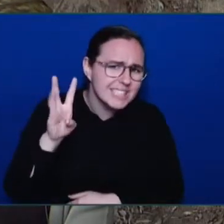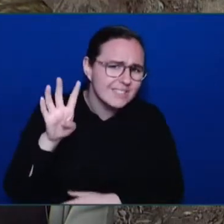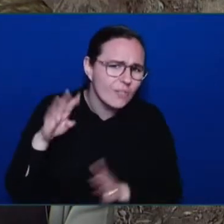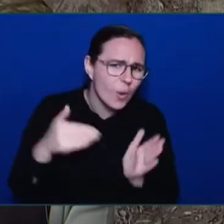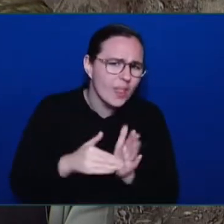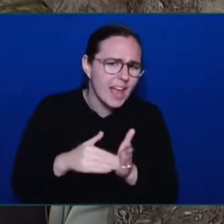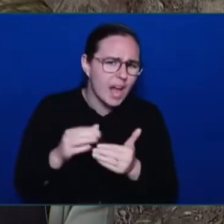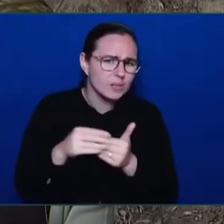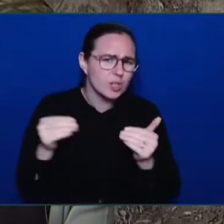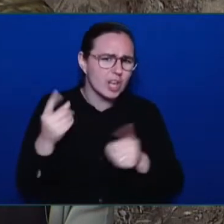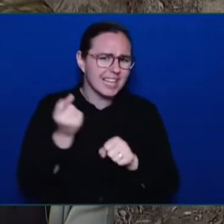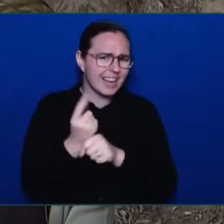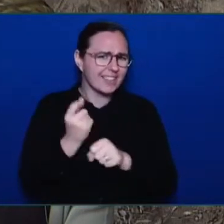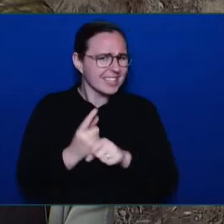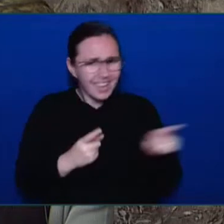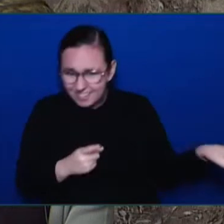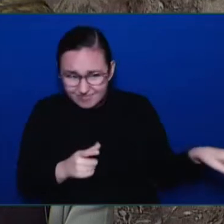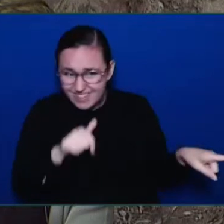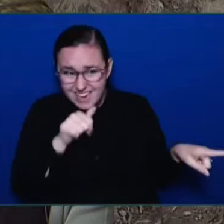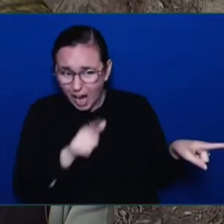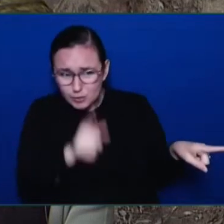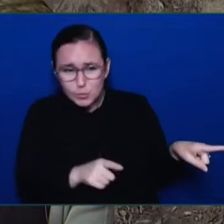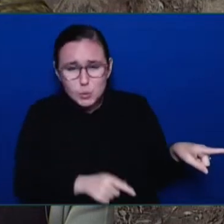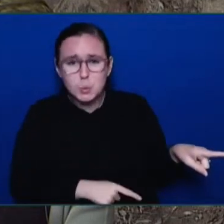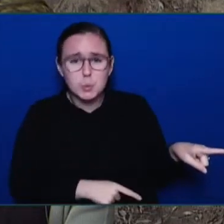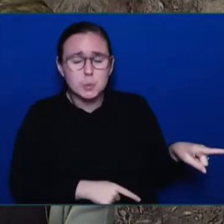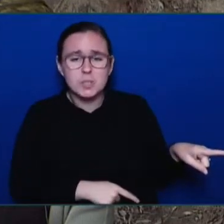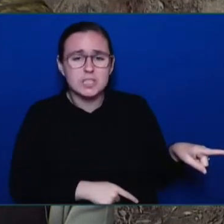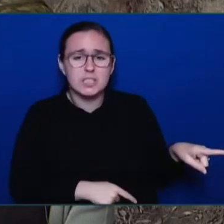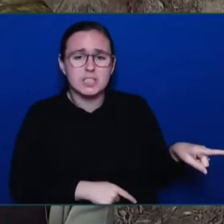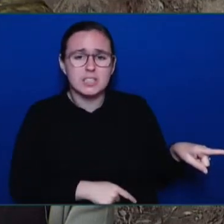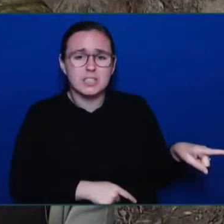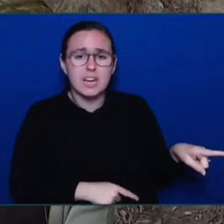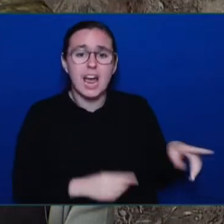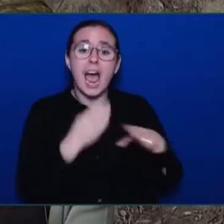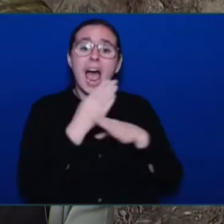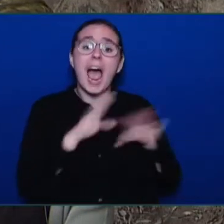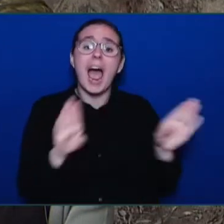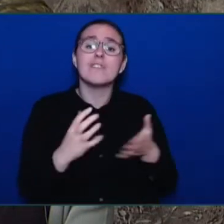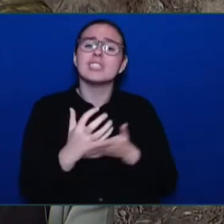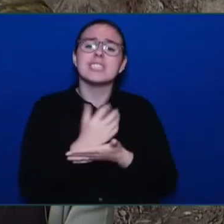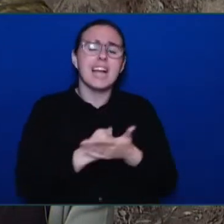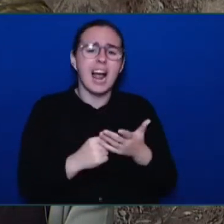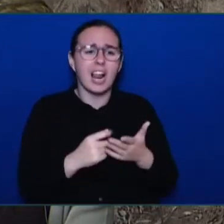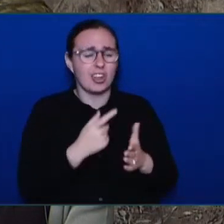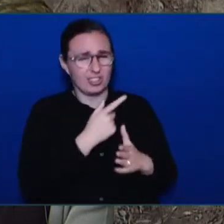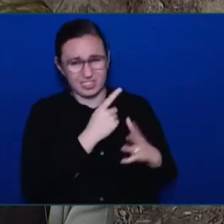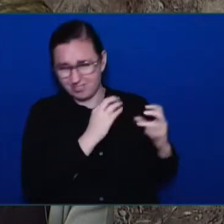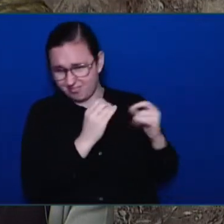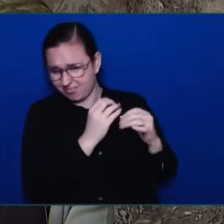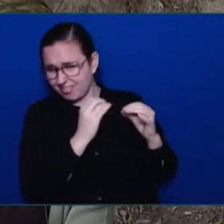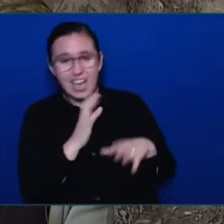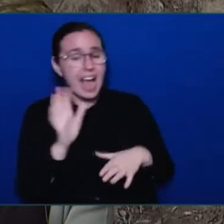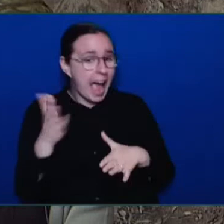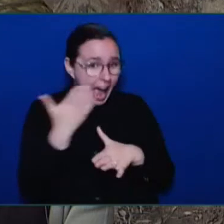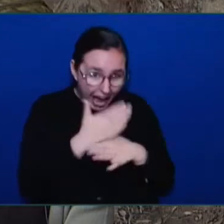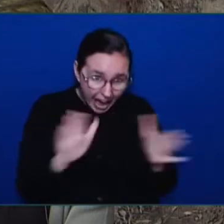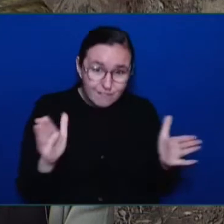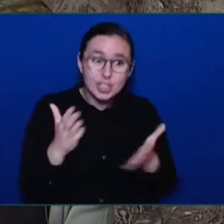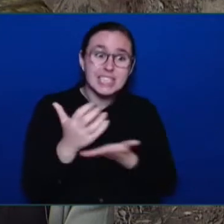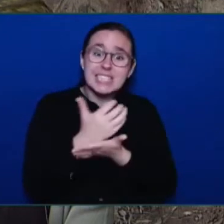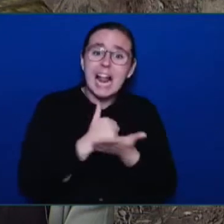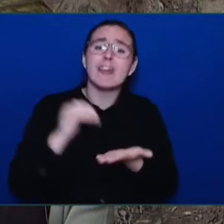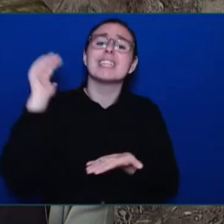The average salary is dramatically less than that, and that is a matter of public record, Honourable Speaker. So, Honourable